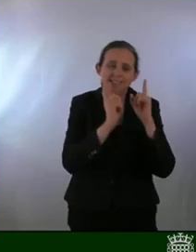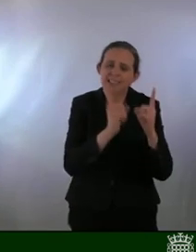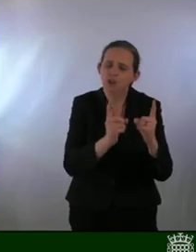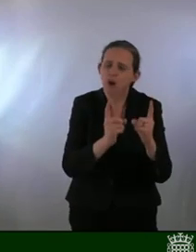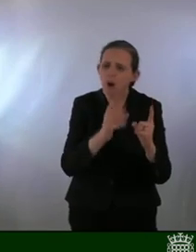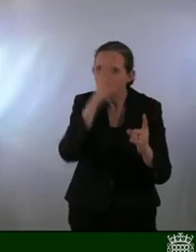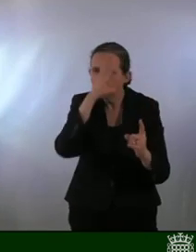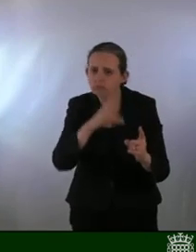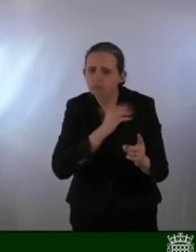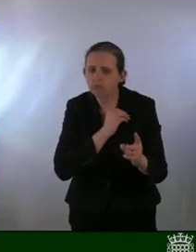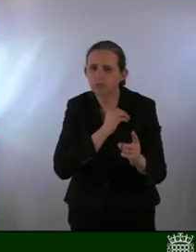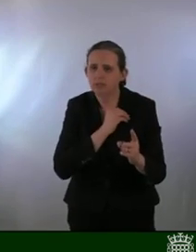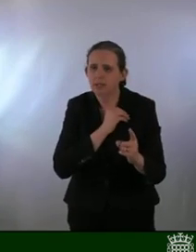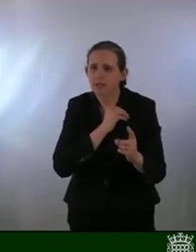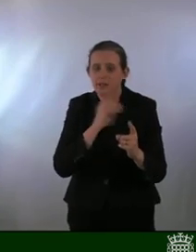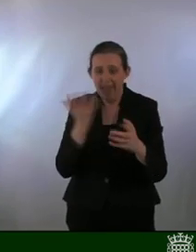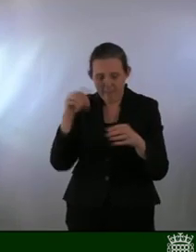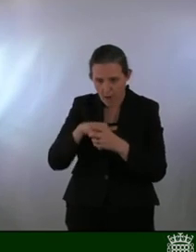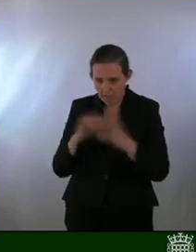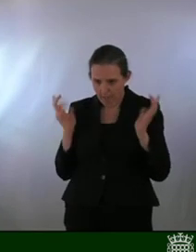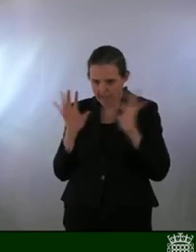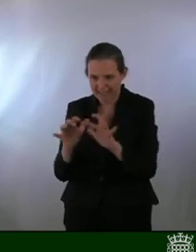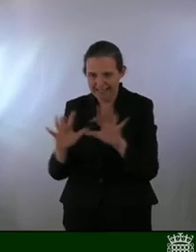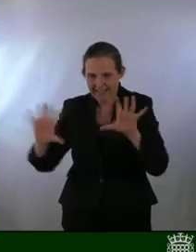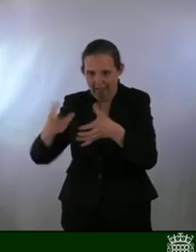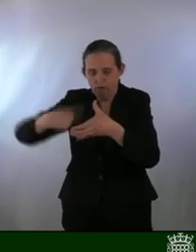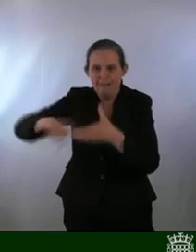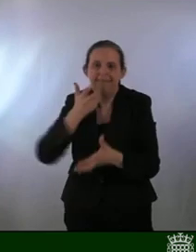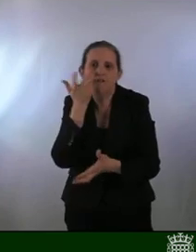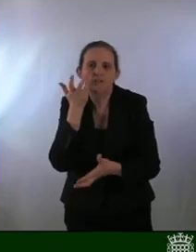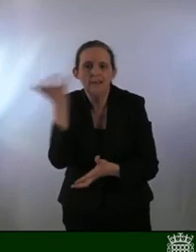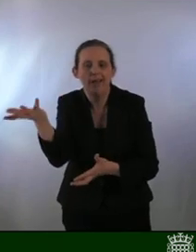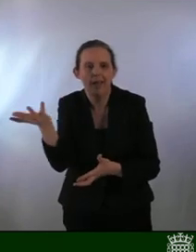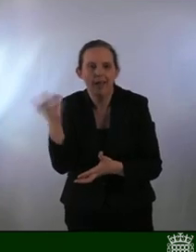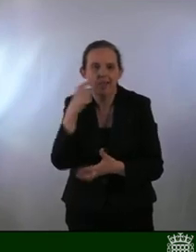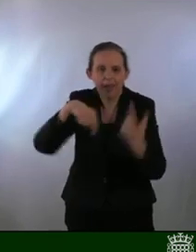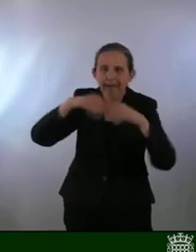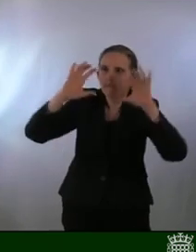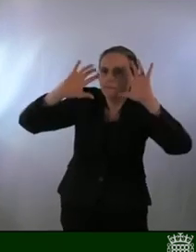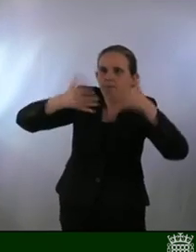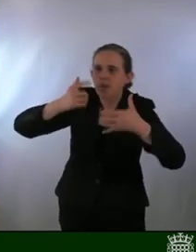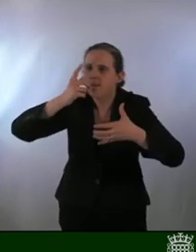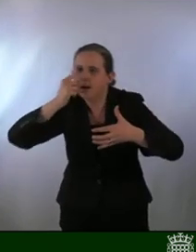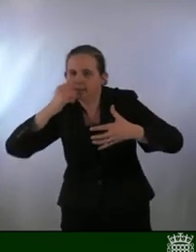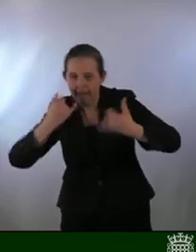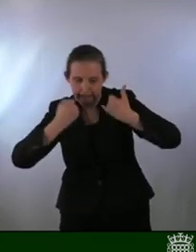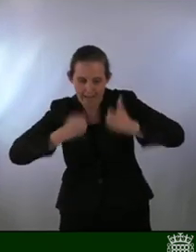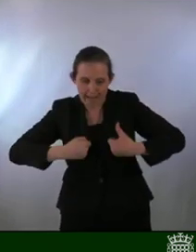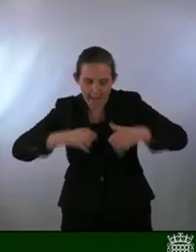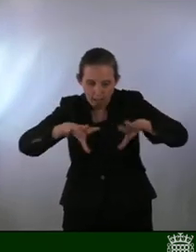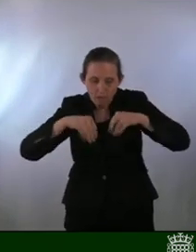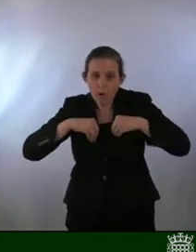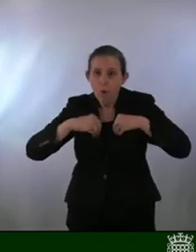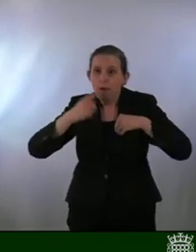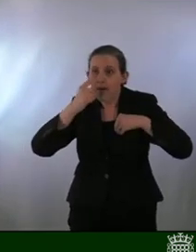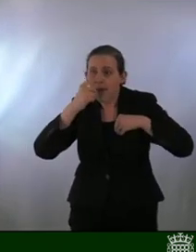mass collection of people every day, and they're concerned about being infected, but they're also concerned about relatives